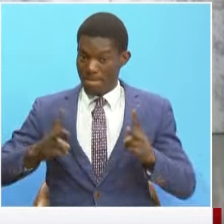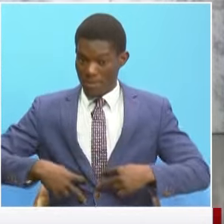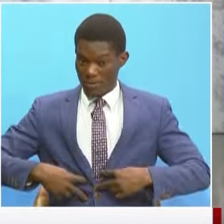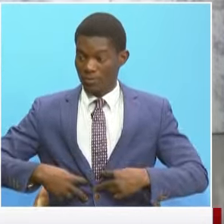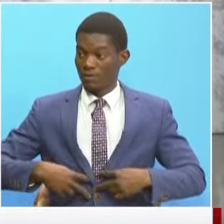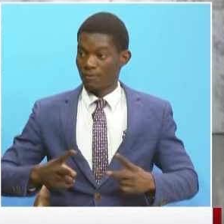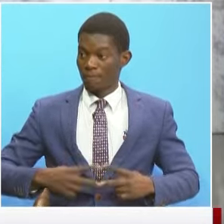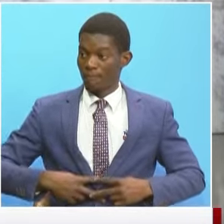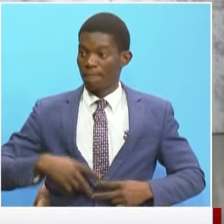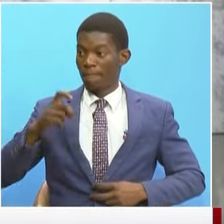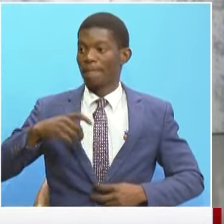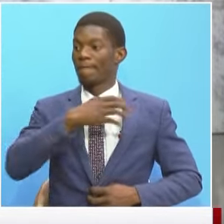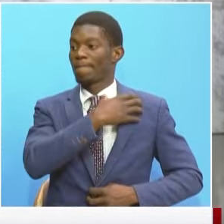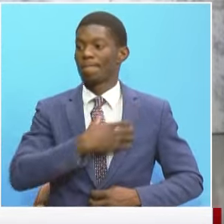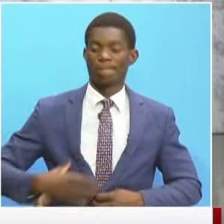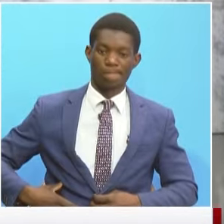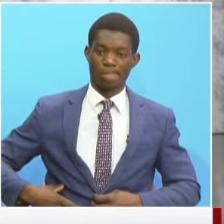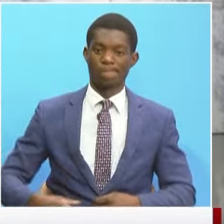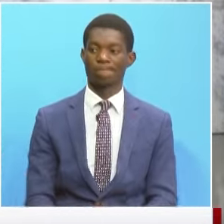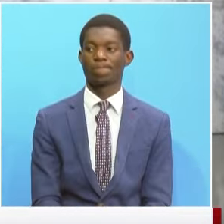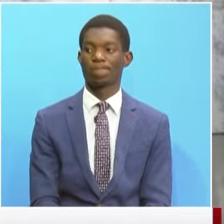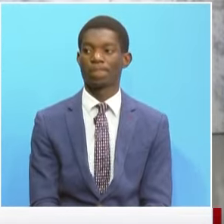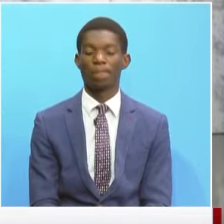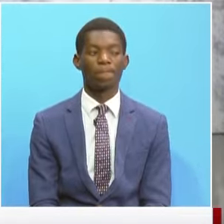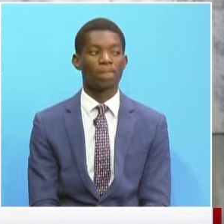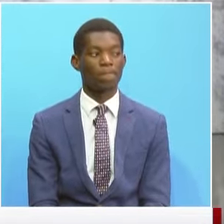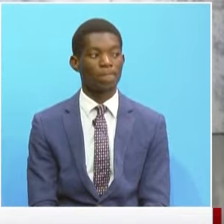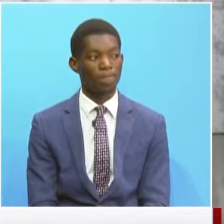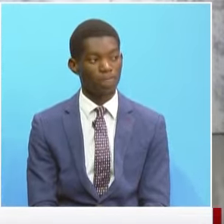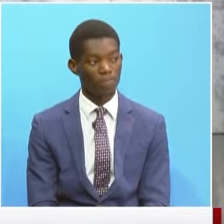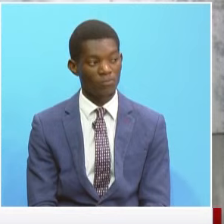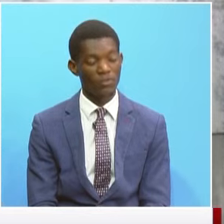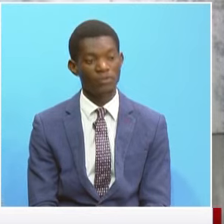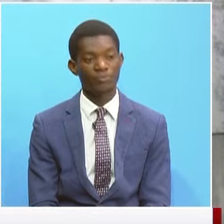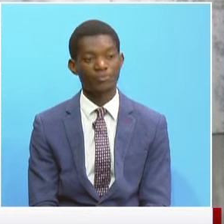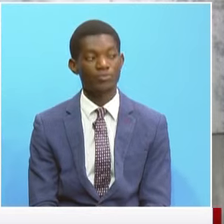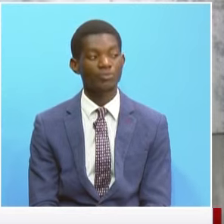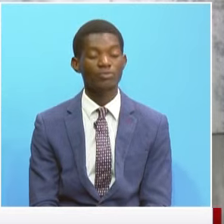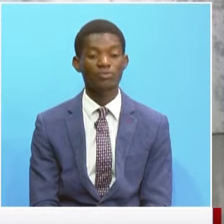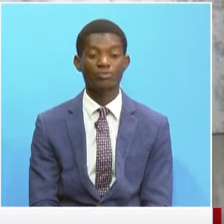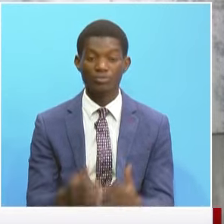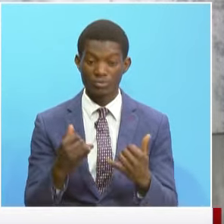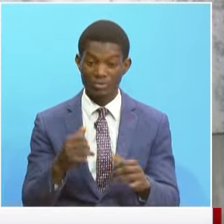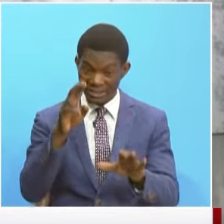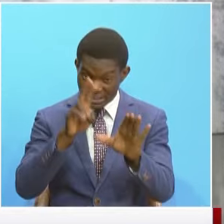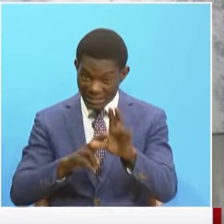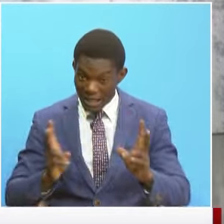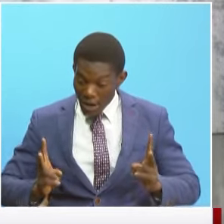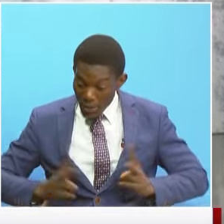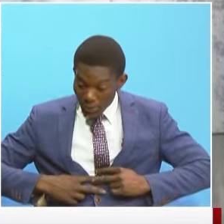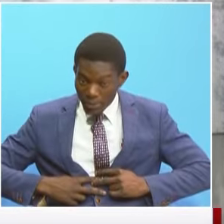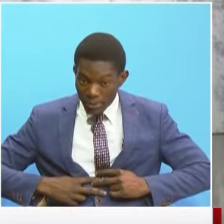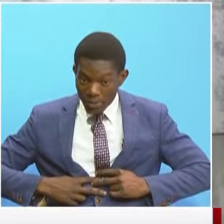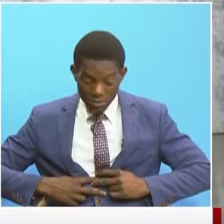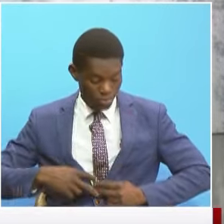or increased road injury severity, failure to wear seat belts is actually